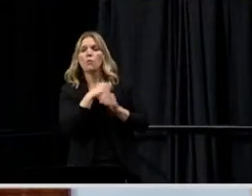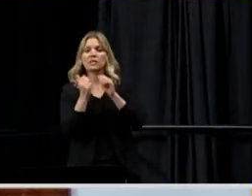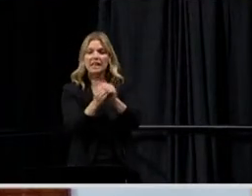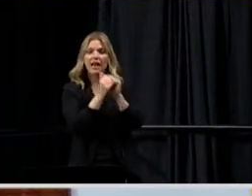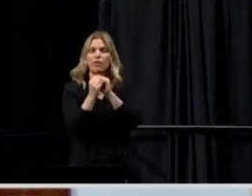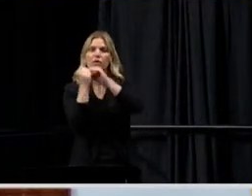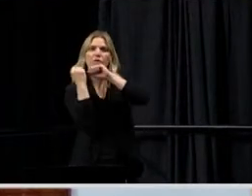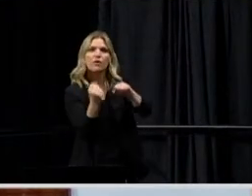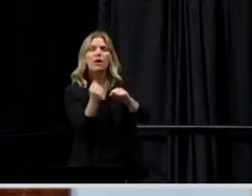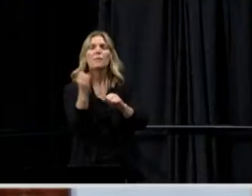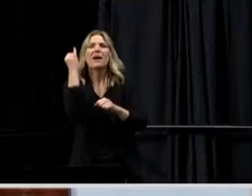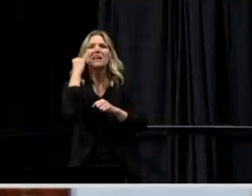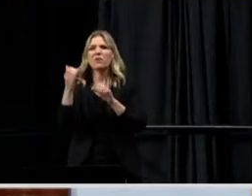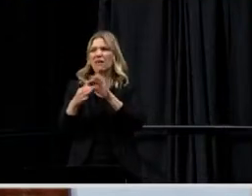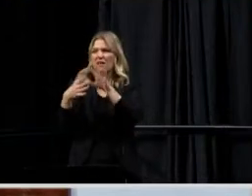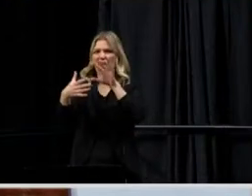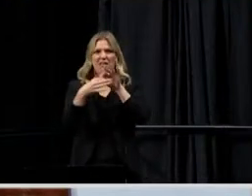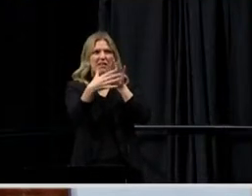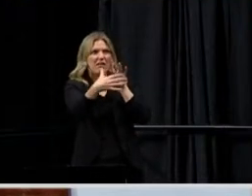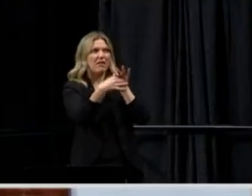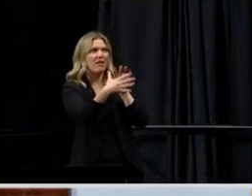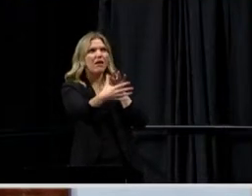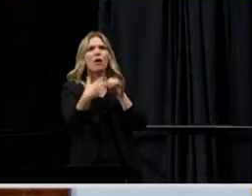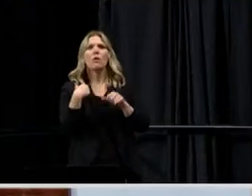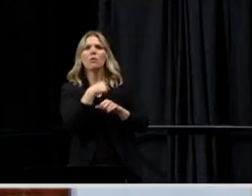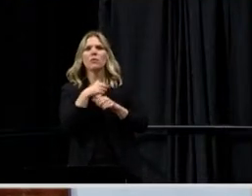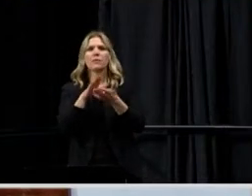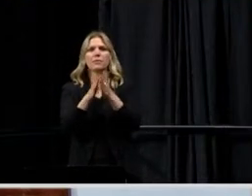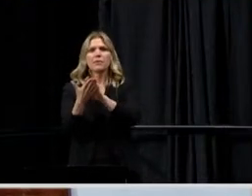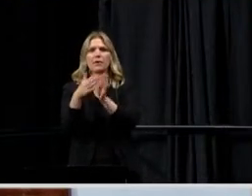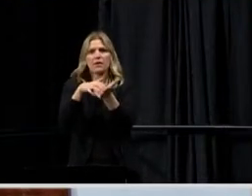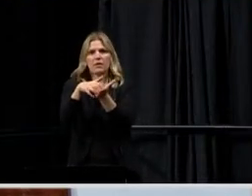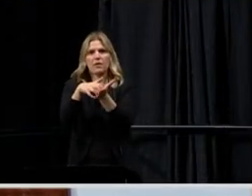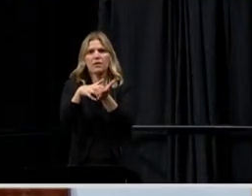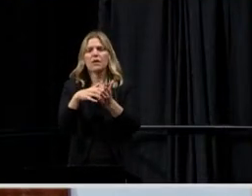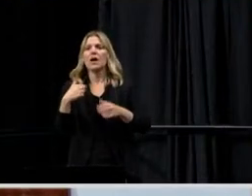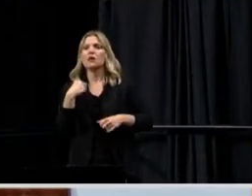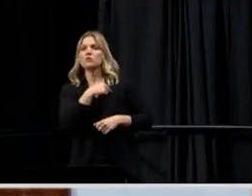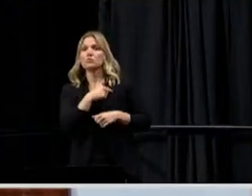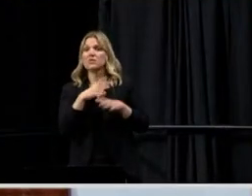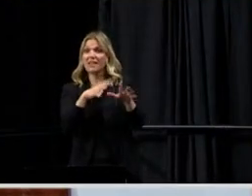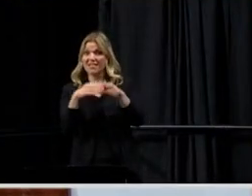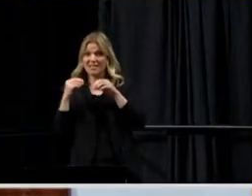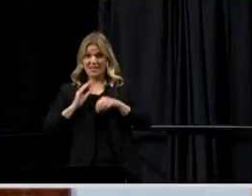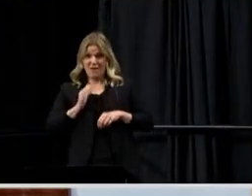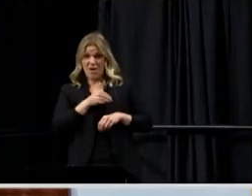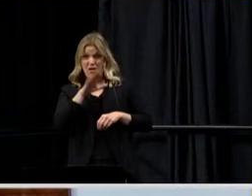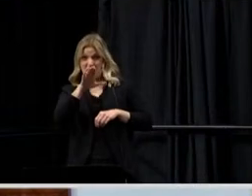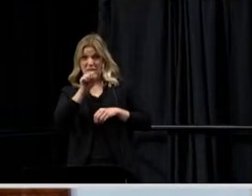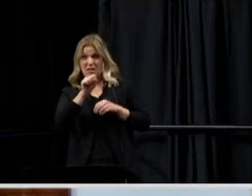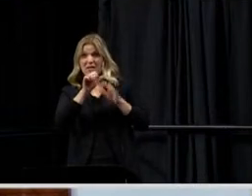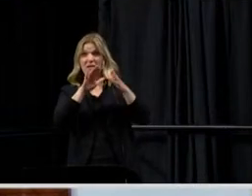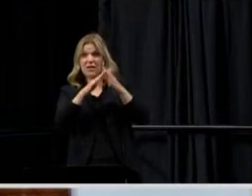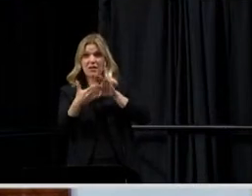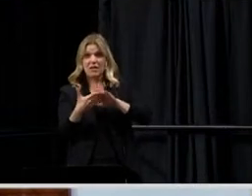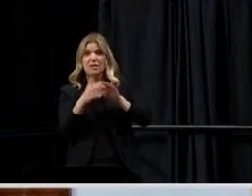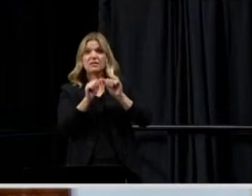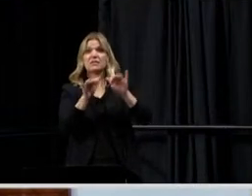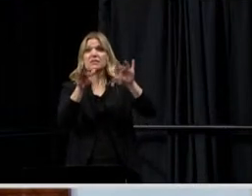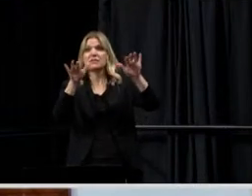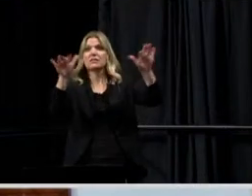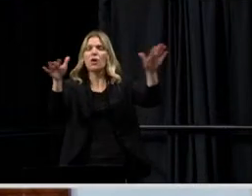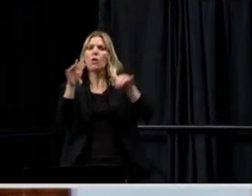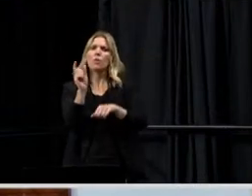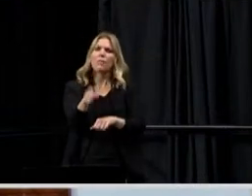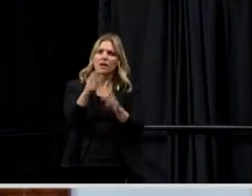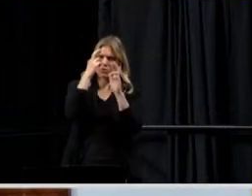When we turn on each other, we all become weaker. As we leave our tight-knit Bryan Station community, let us strive, always, to